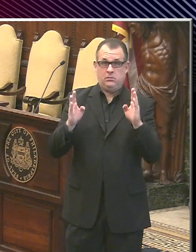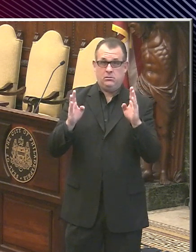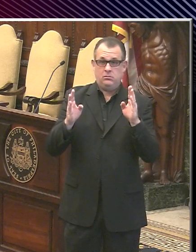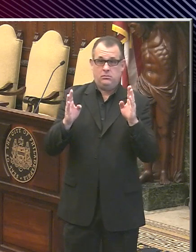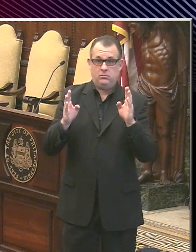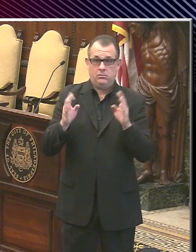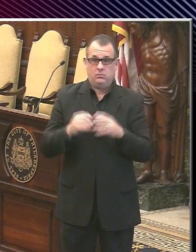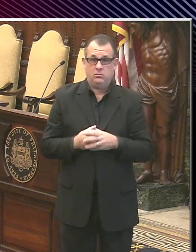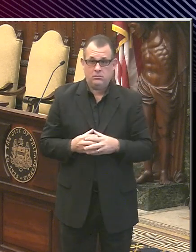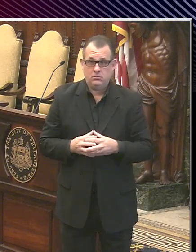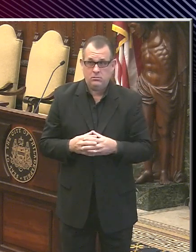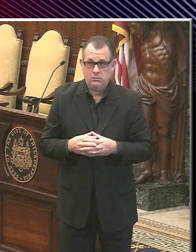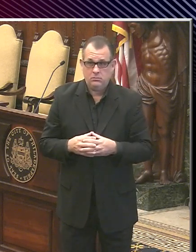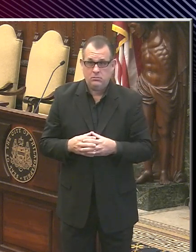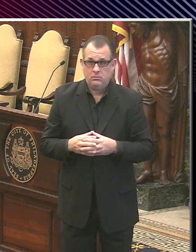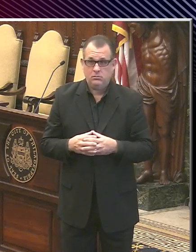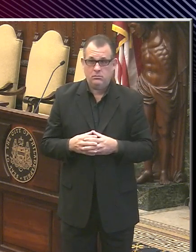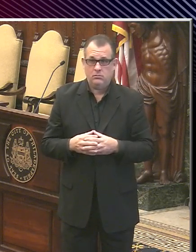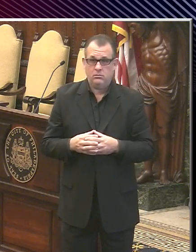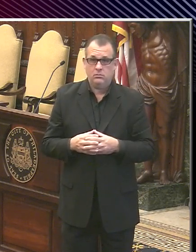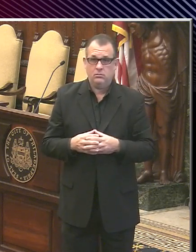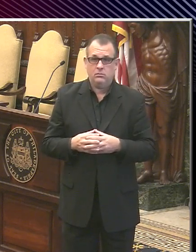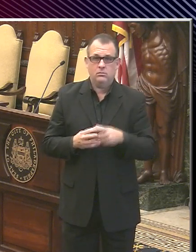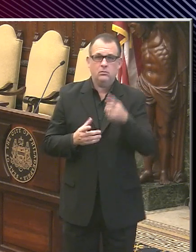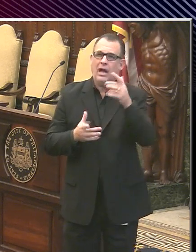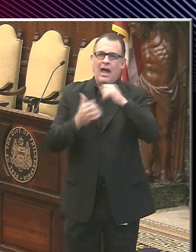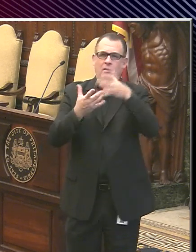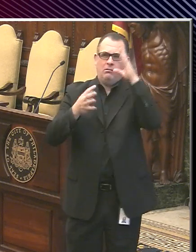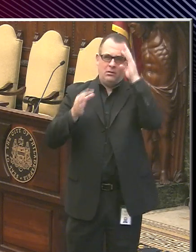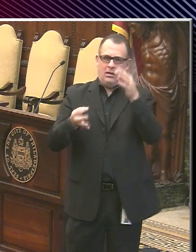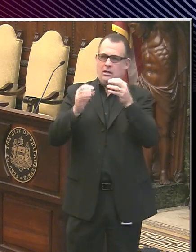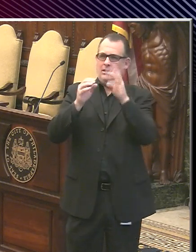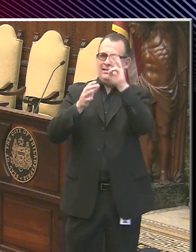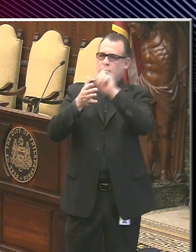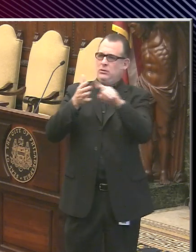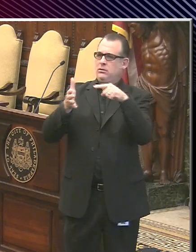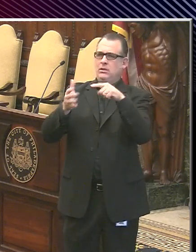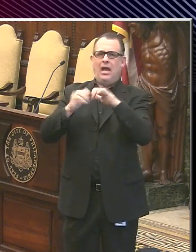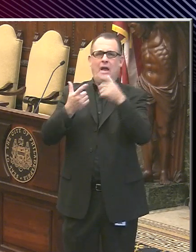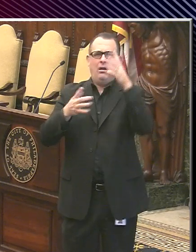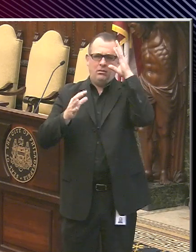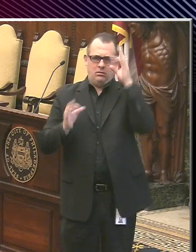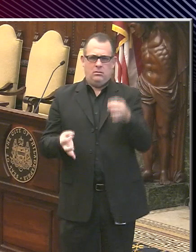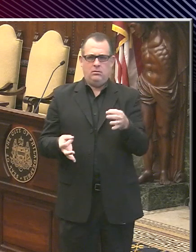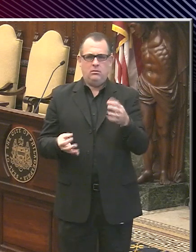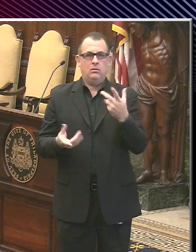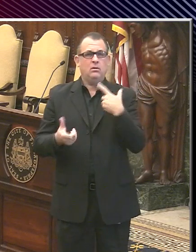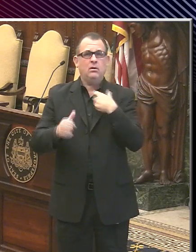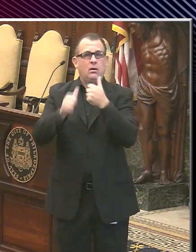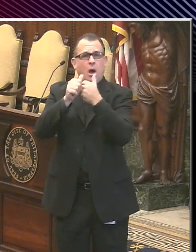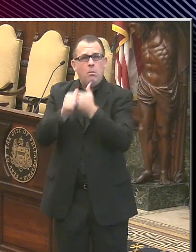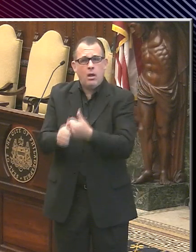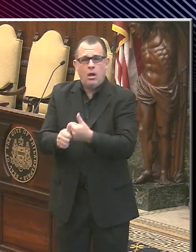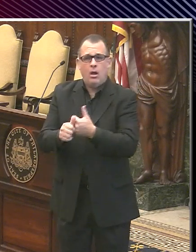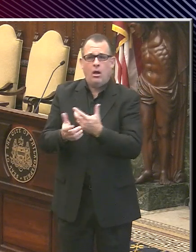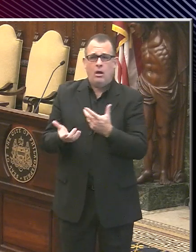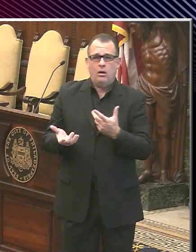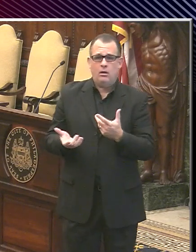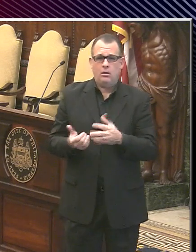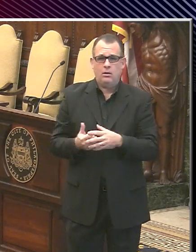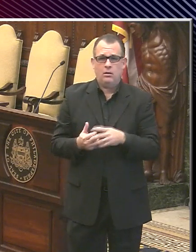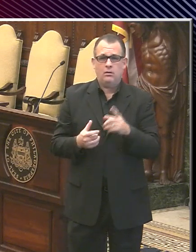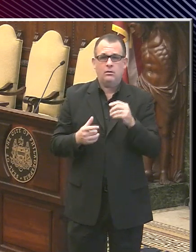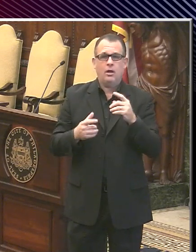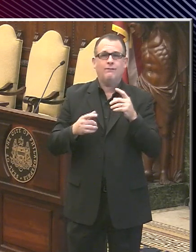restriction come from? And also, how would you judge the compliance levels of non-restaurant retail businesses back when this level